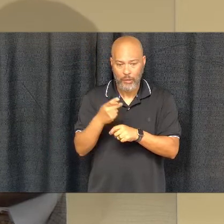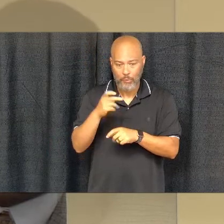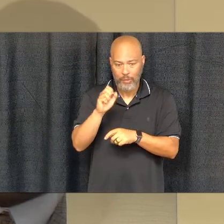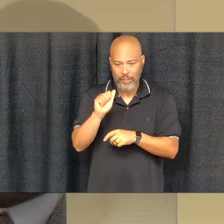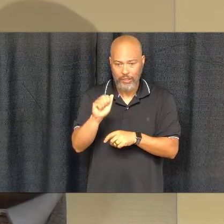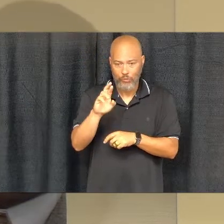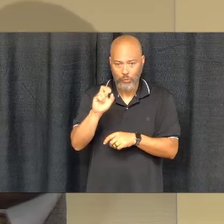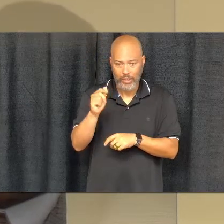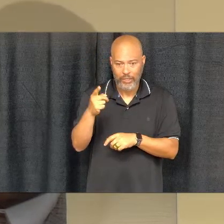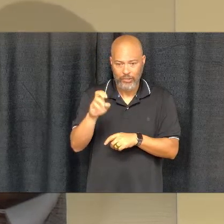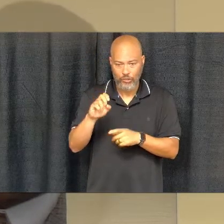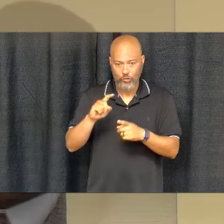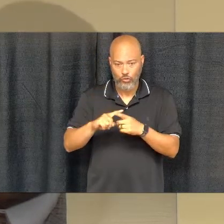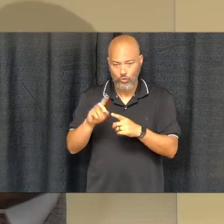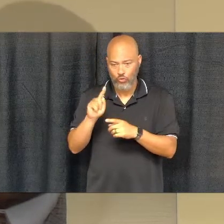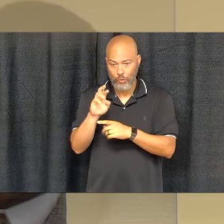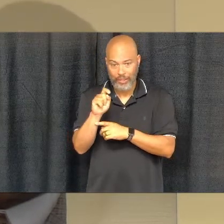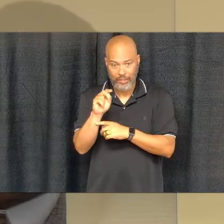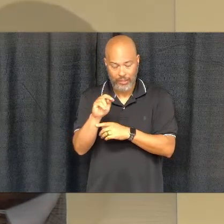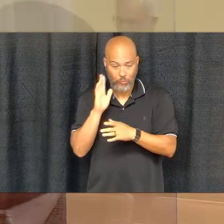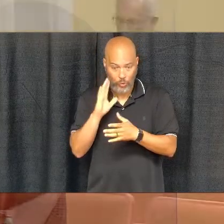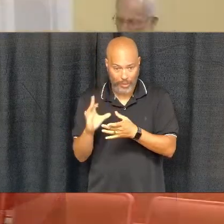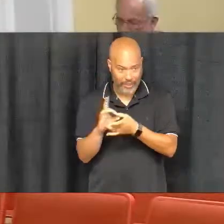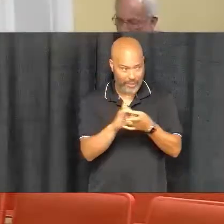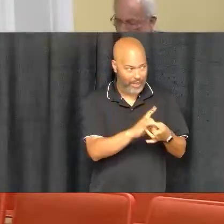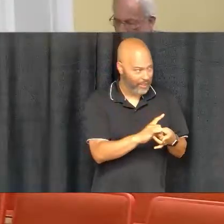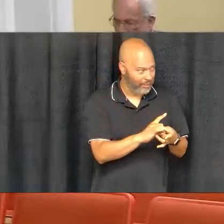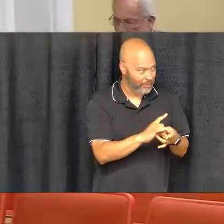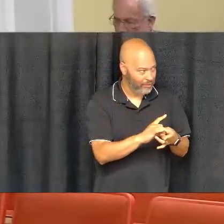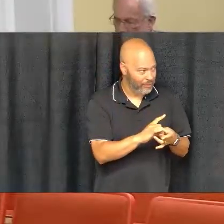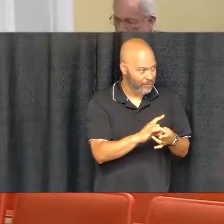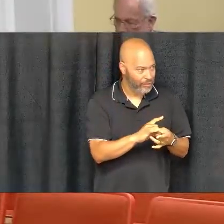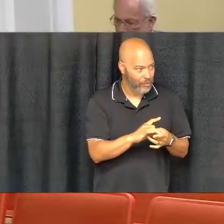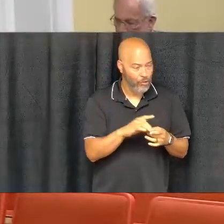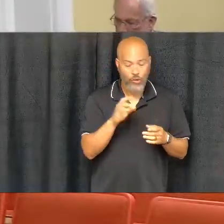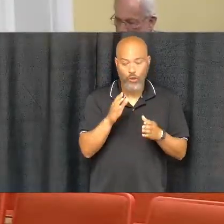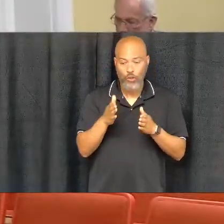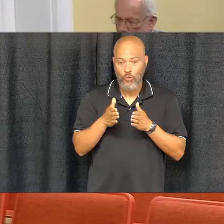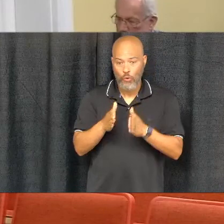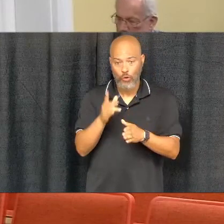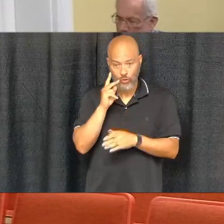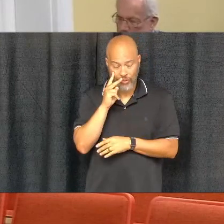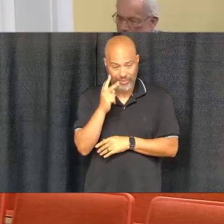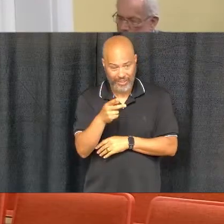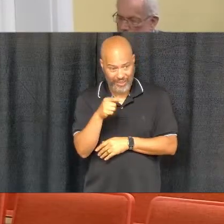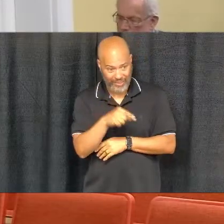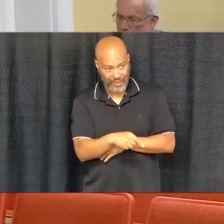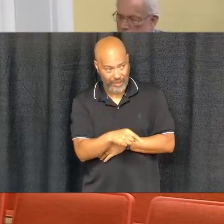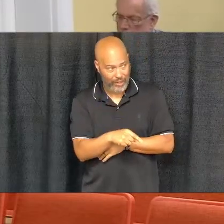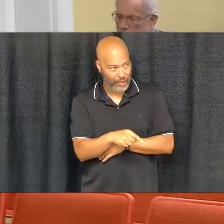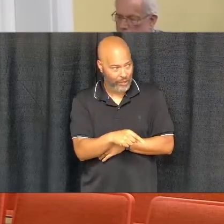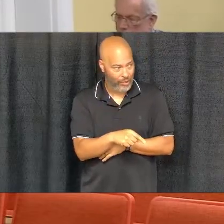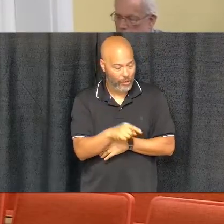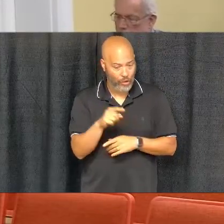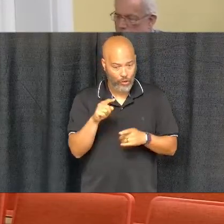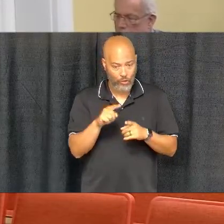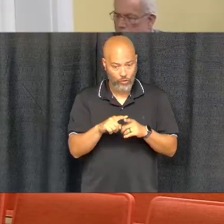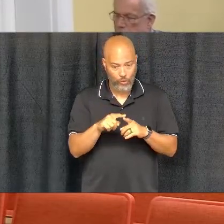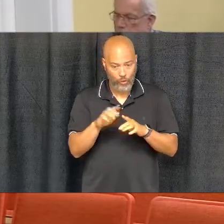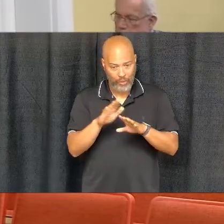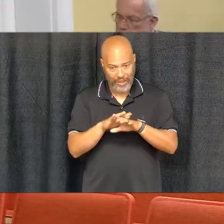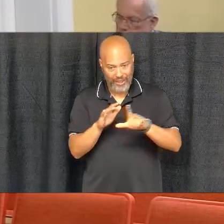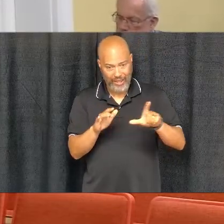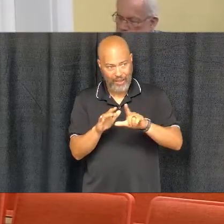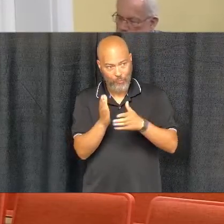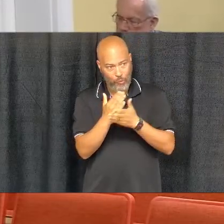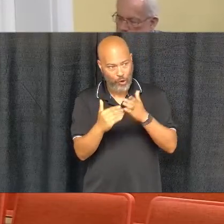to Trenton? No, and that's, so the road you see on this site plan to the left side of it,